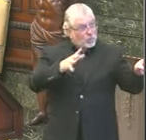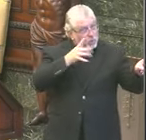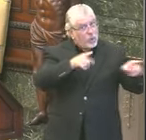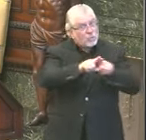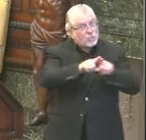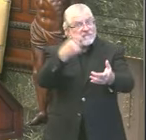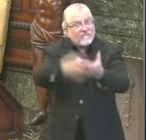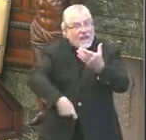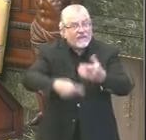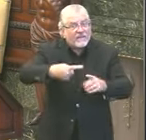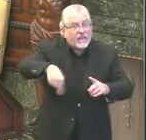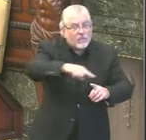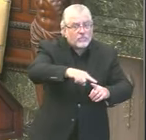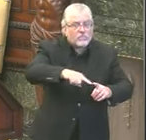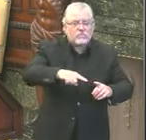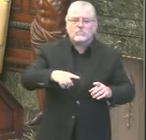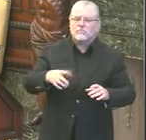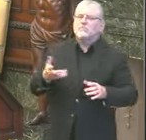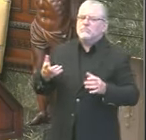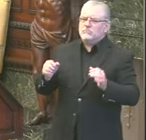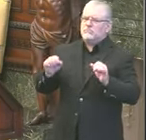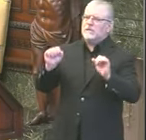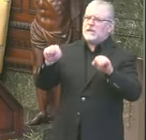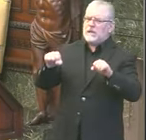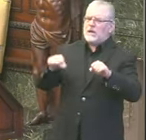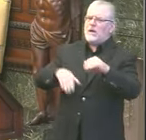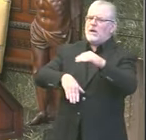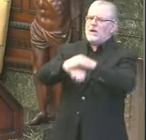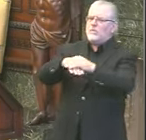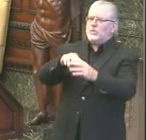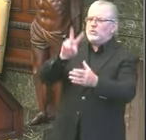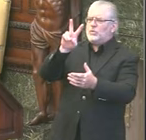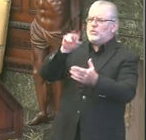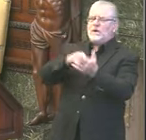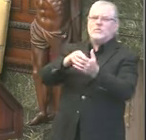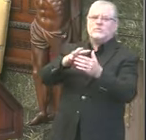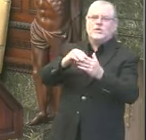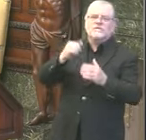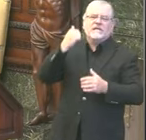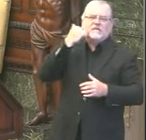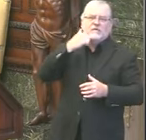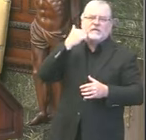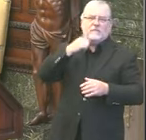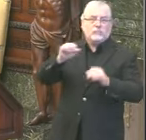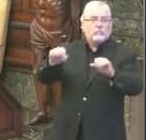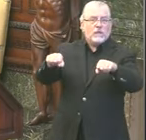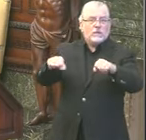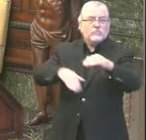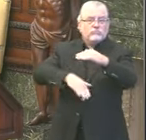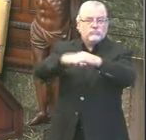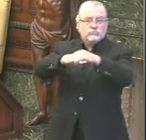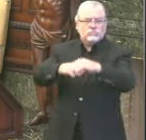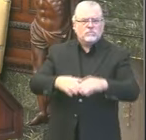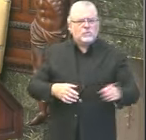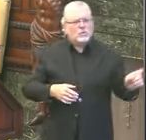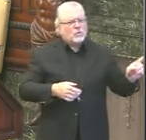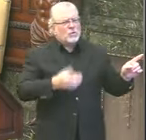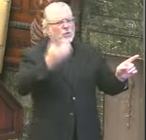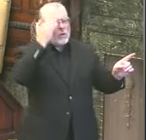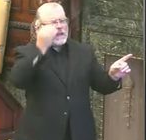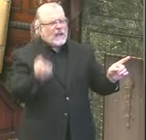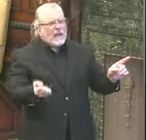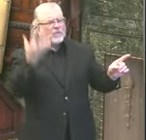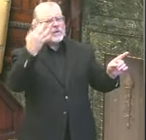up to $2,000 a day. Okay. Do either of you know how many restaurants are